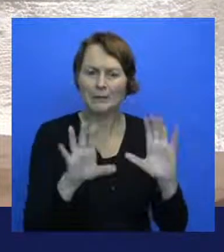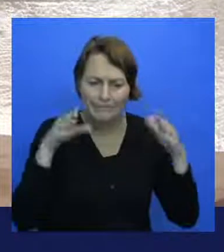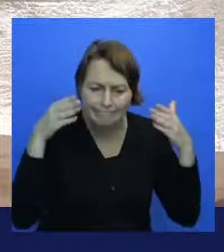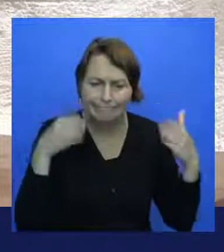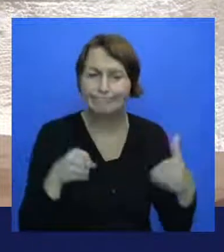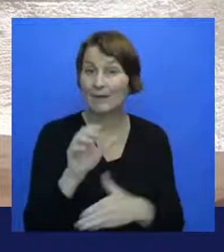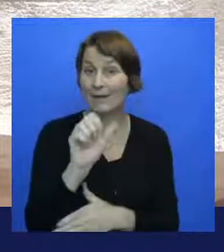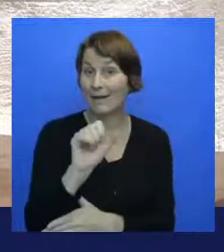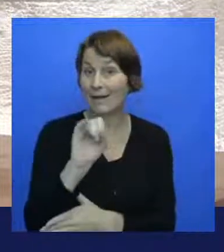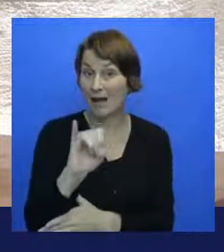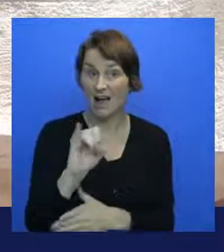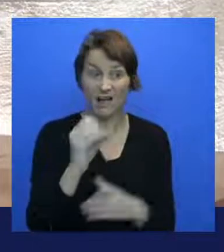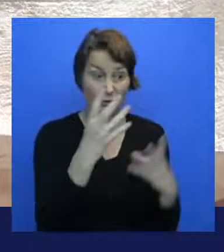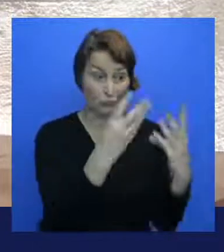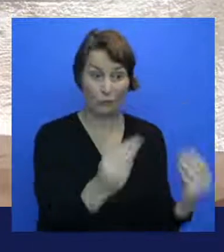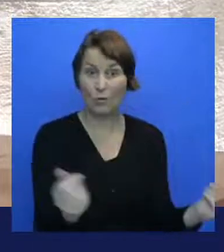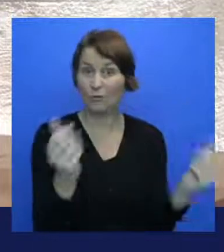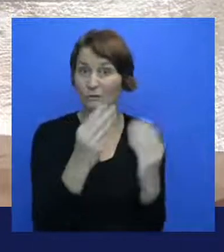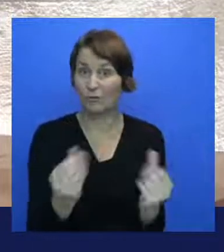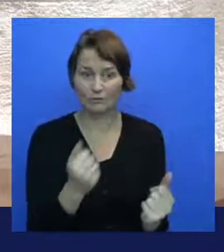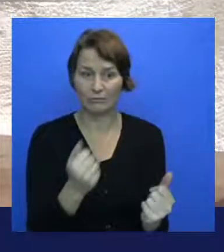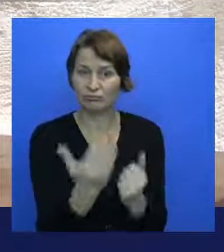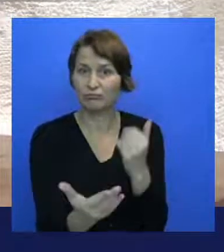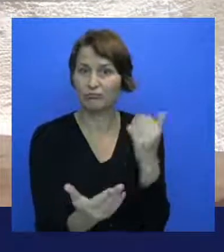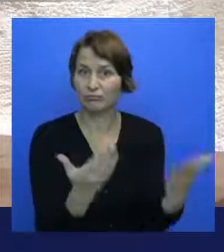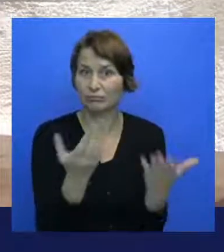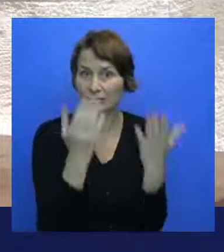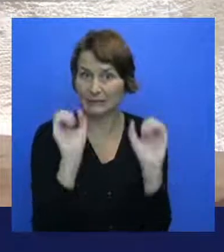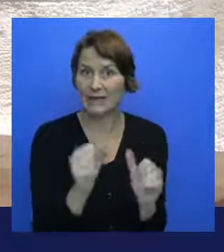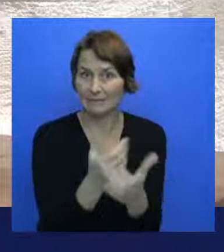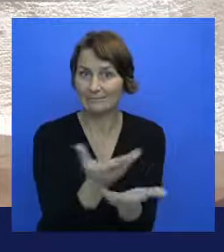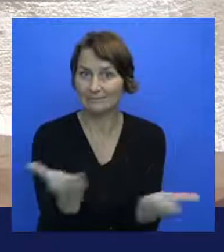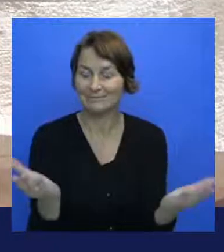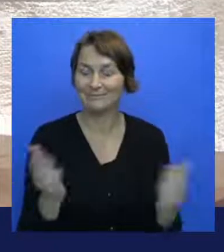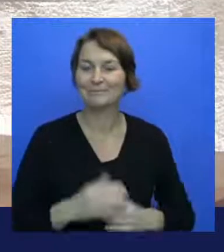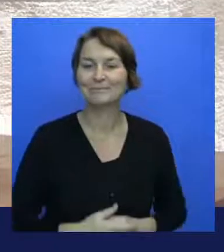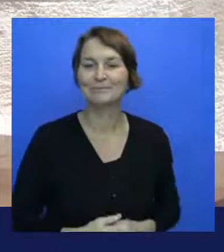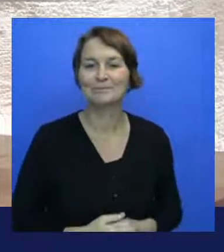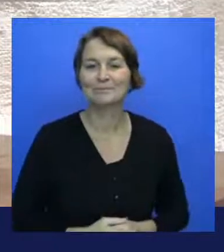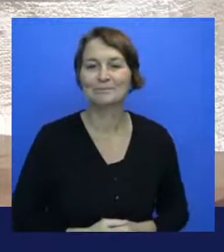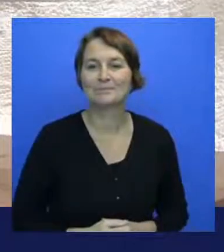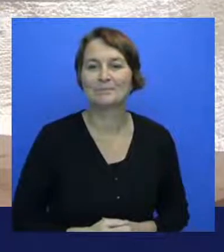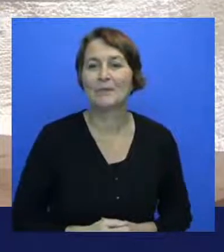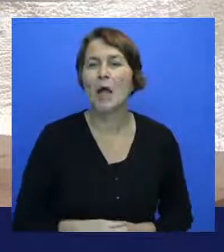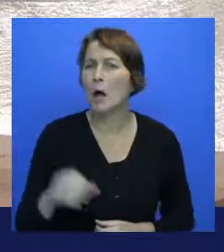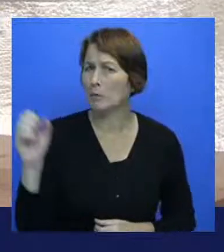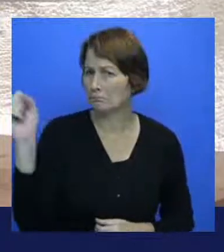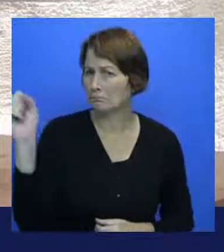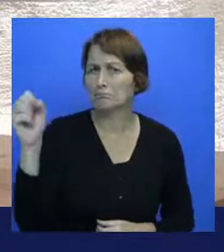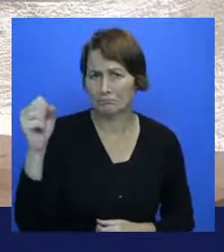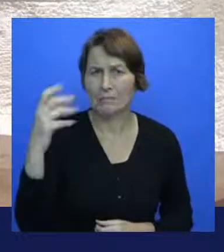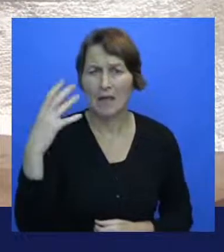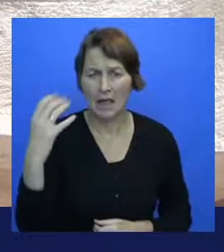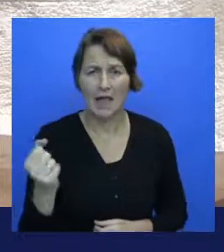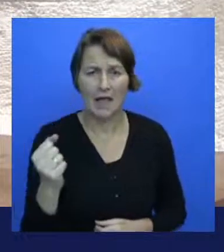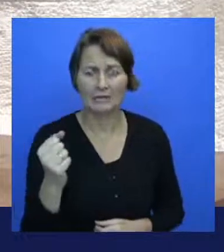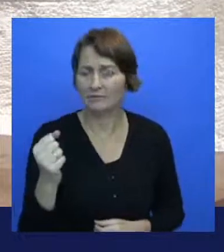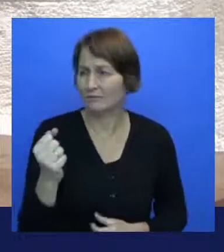Yeah, we really try and make sure that, wherever you are in your AI journey, that we've got something that will work for you.